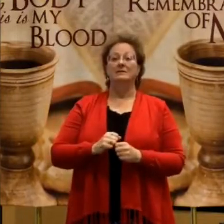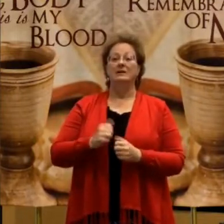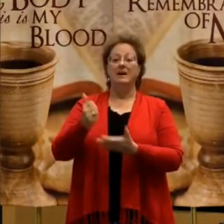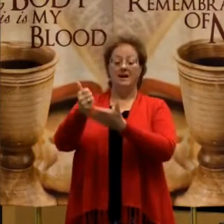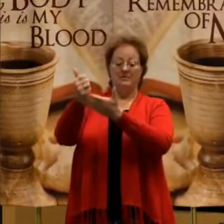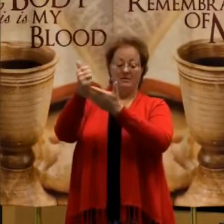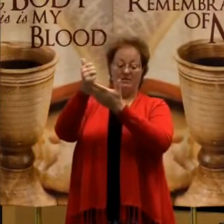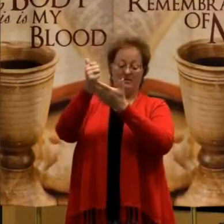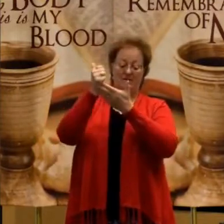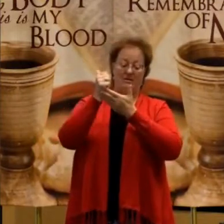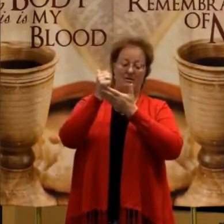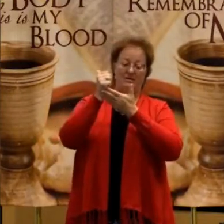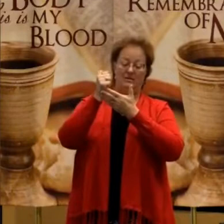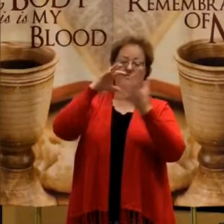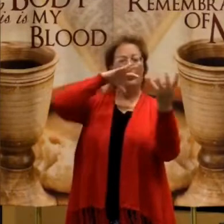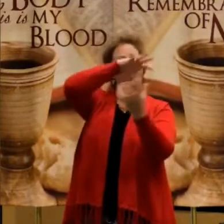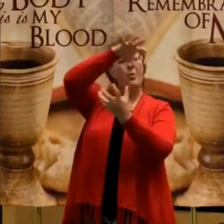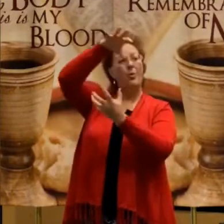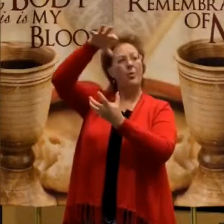My refuge in the